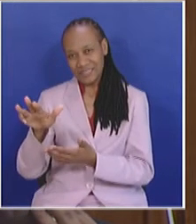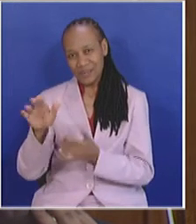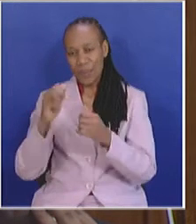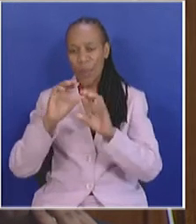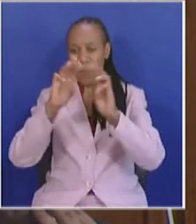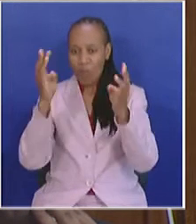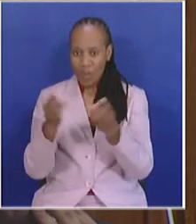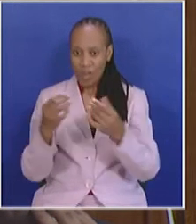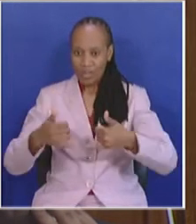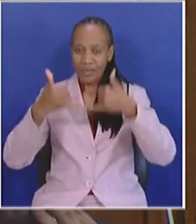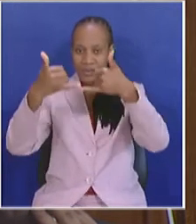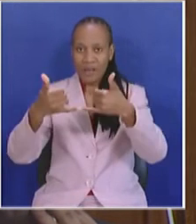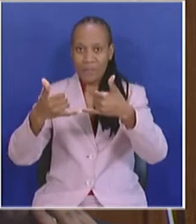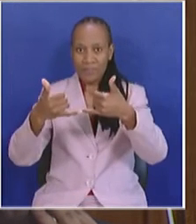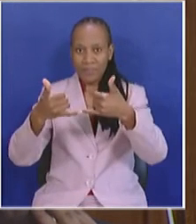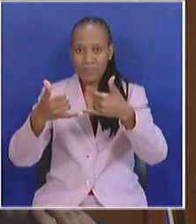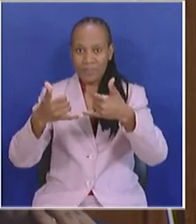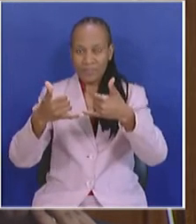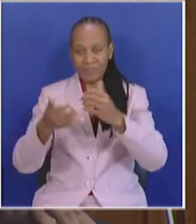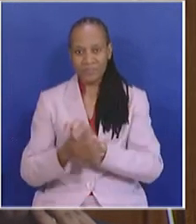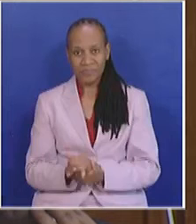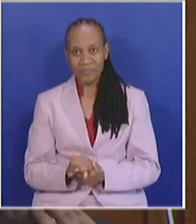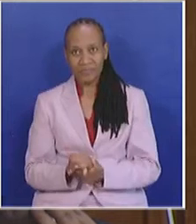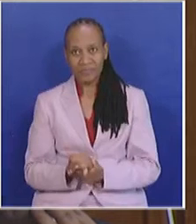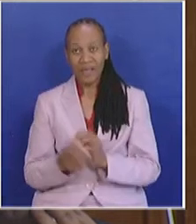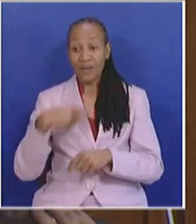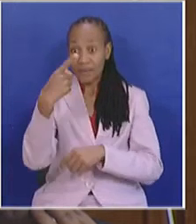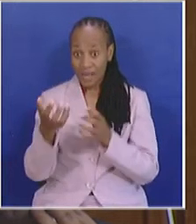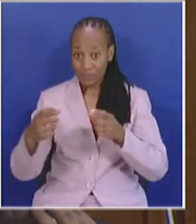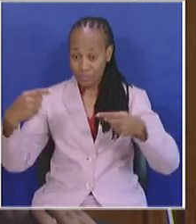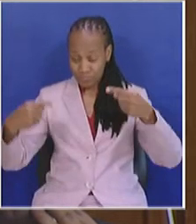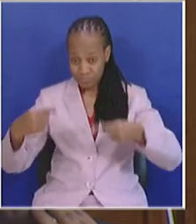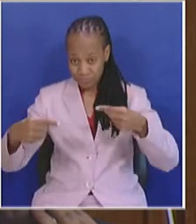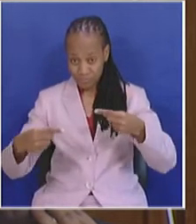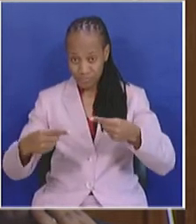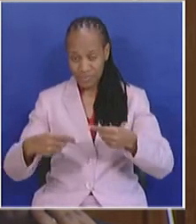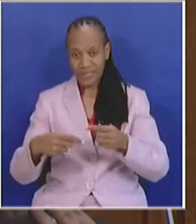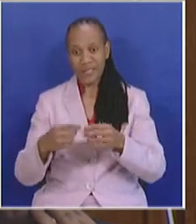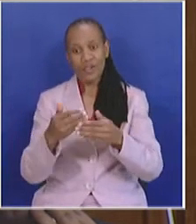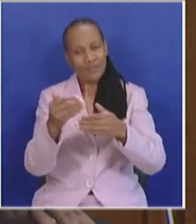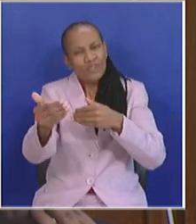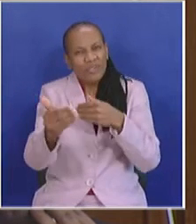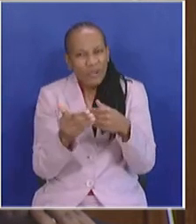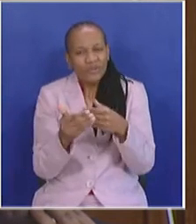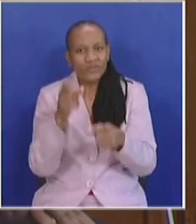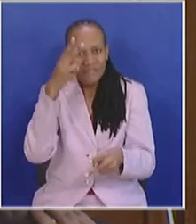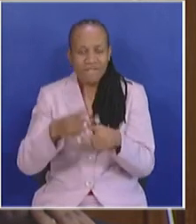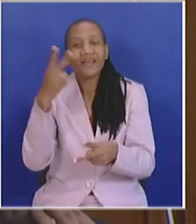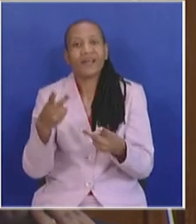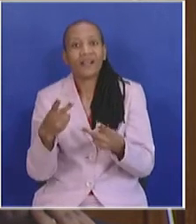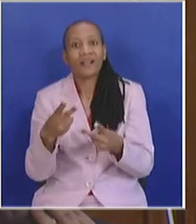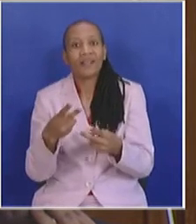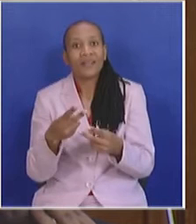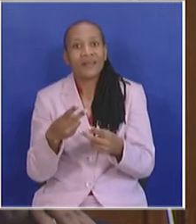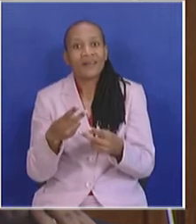Cup event against Wales. That their next match will be in the semi-finals against New Zealand, the so-called All